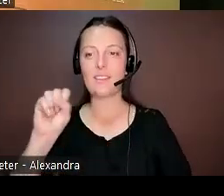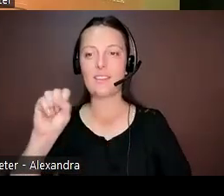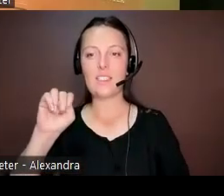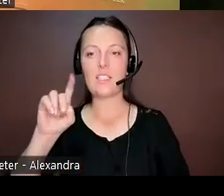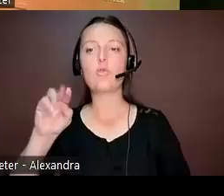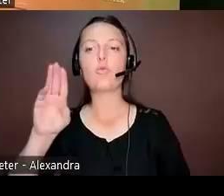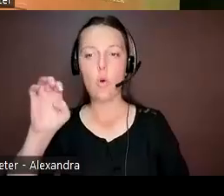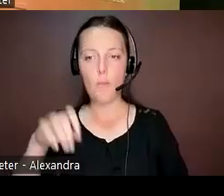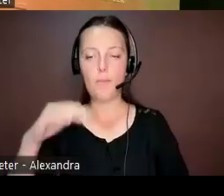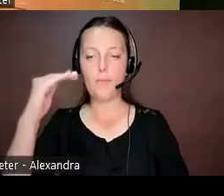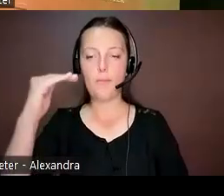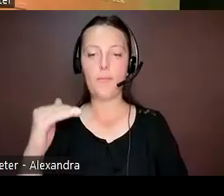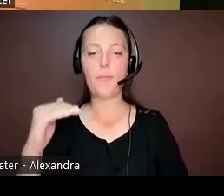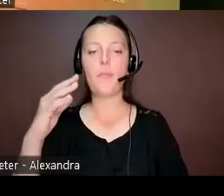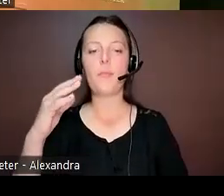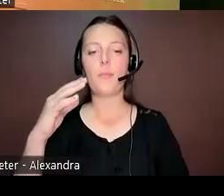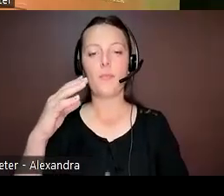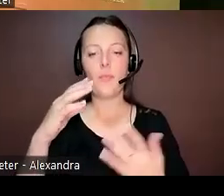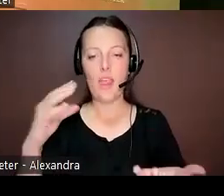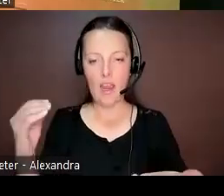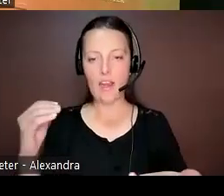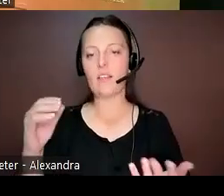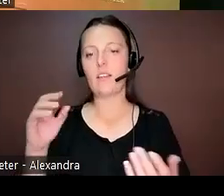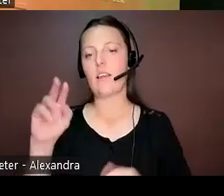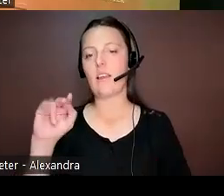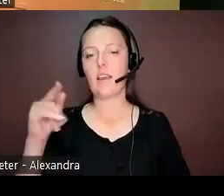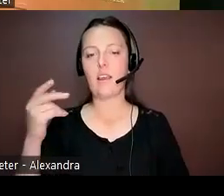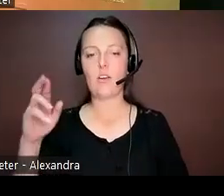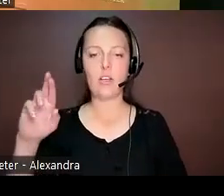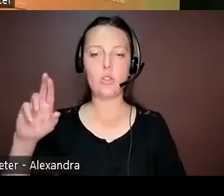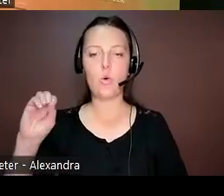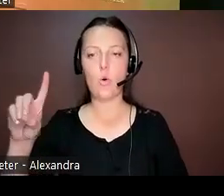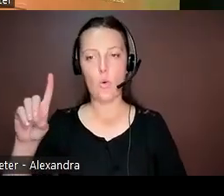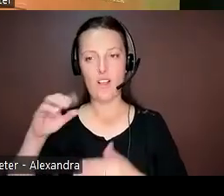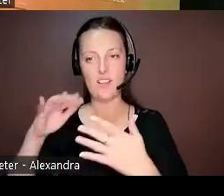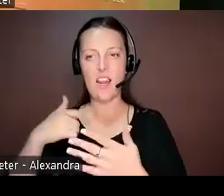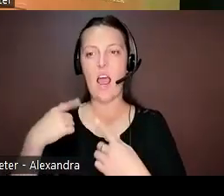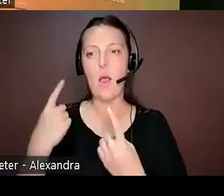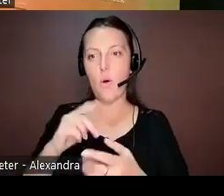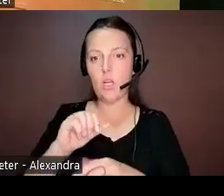NIH R01 study that I was working on and about to complete, a NOAA study.